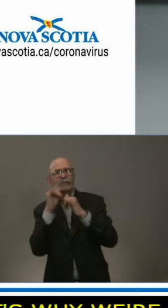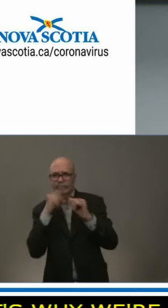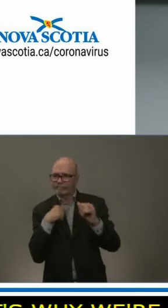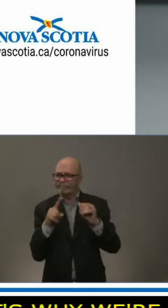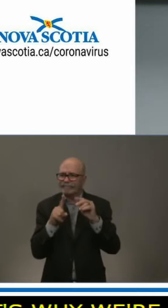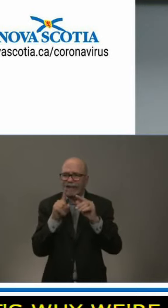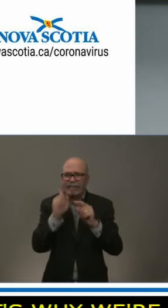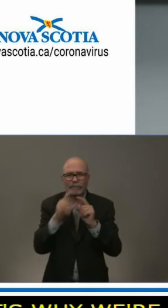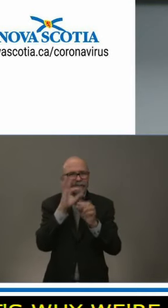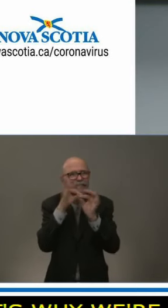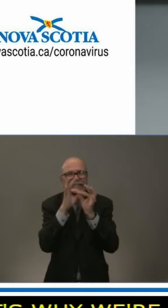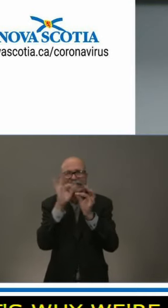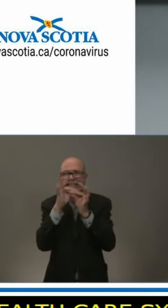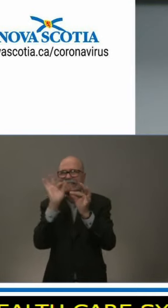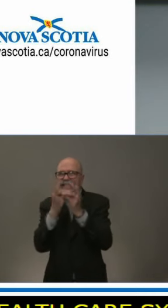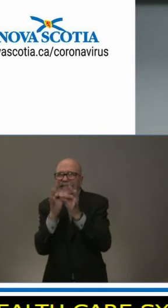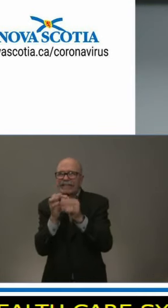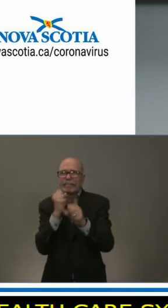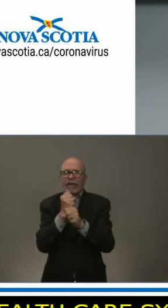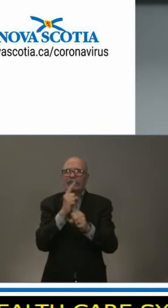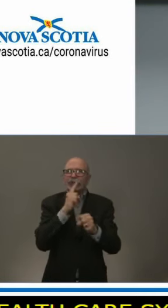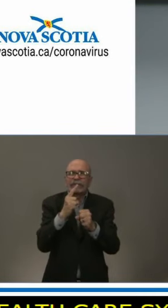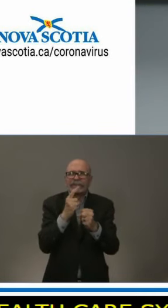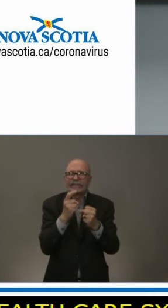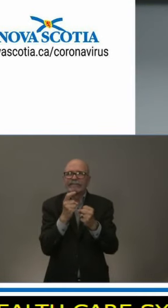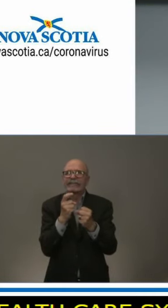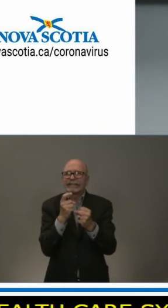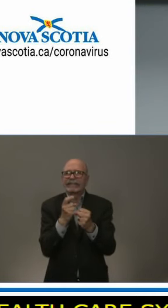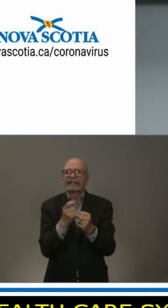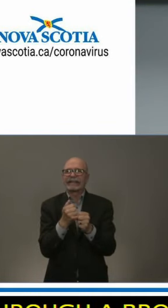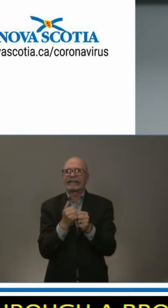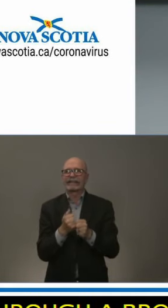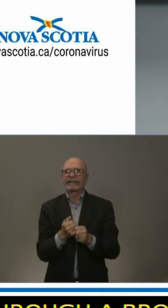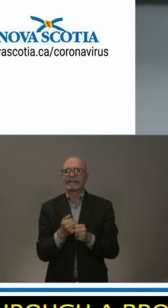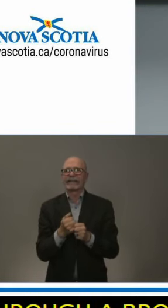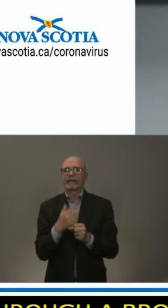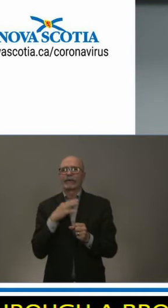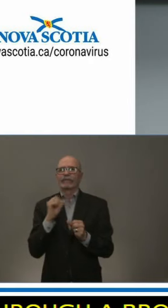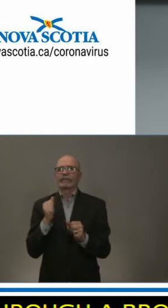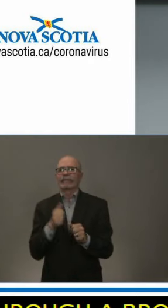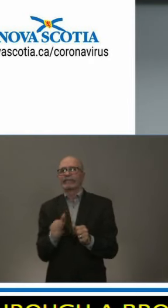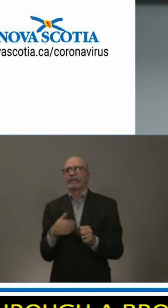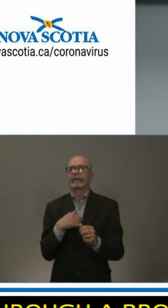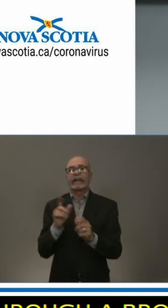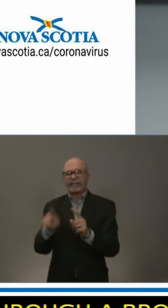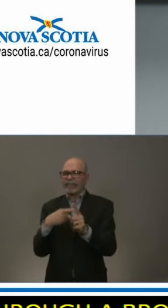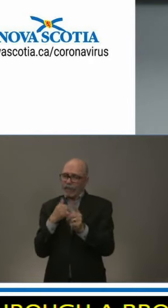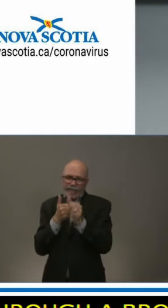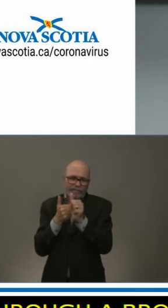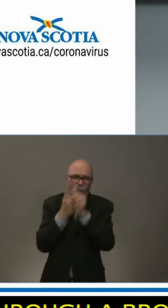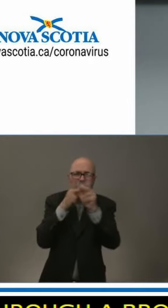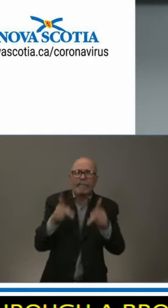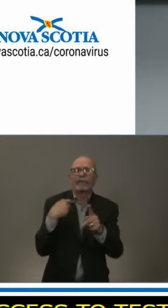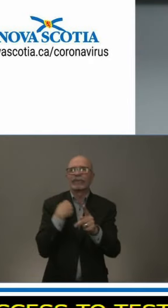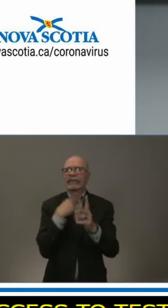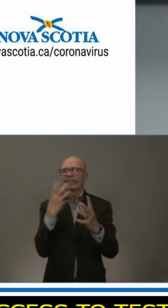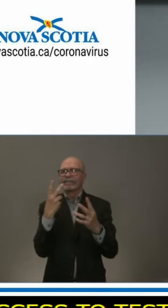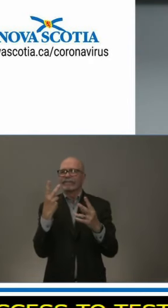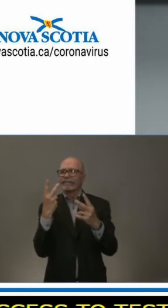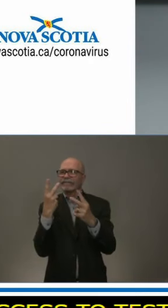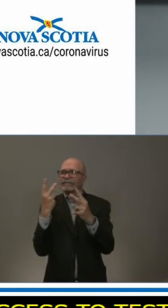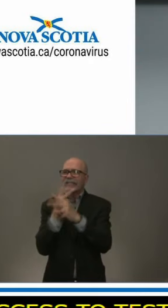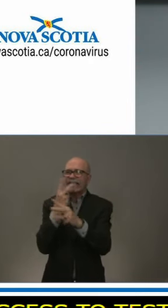and comprehensive and urgent follow-up by public health around any cases and their contacts. It's why